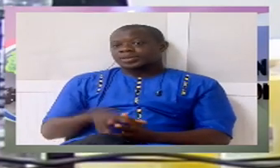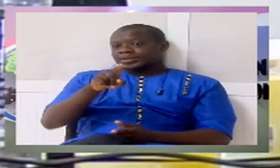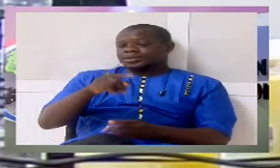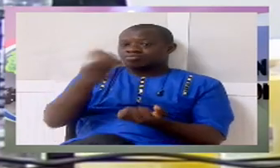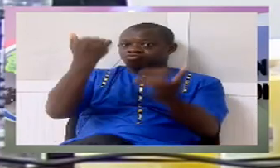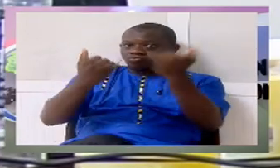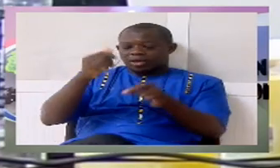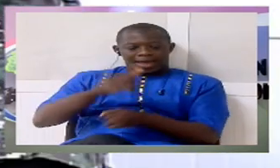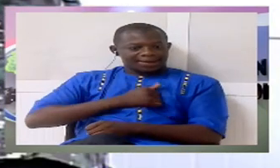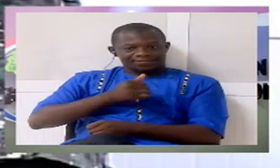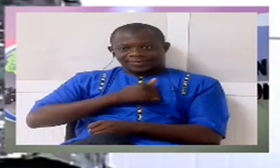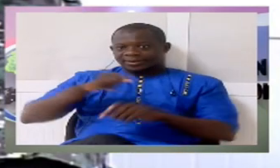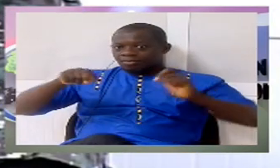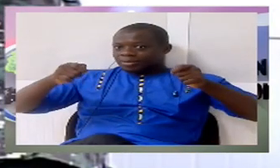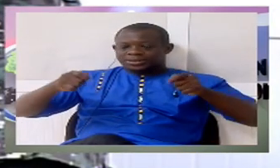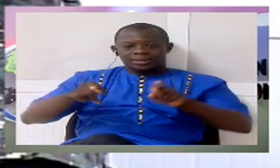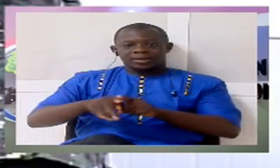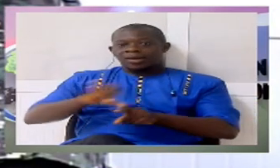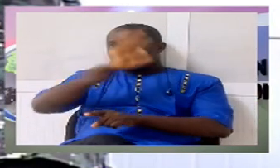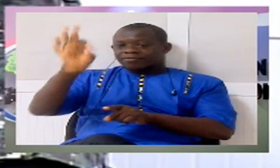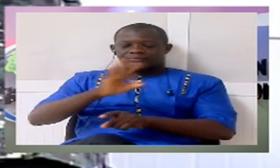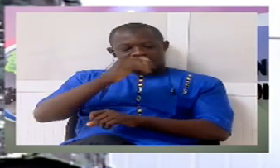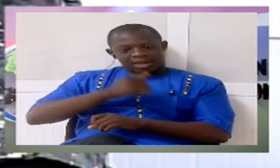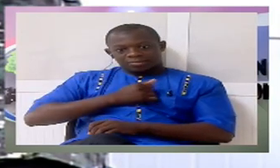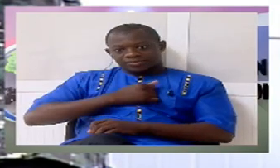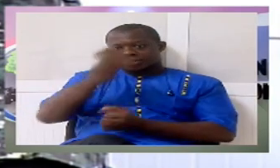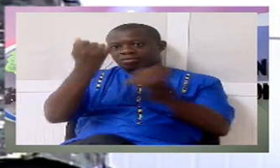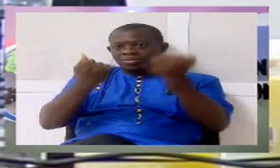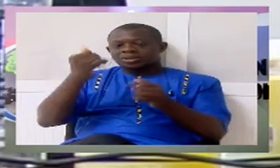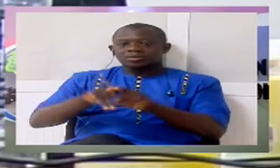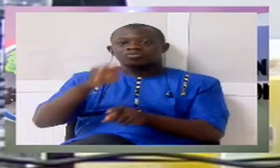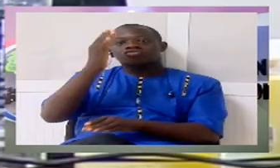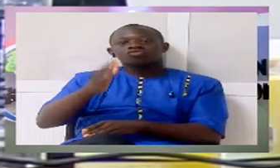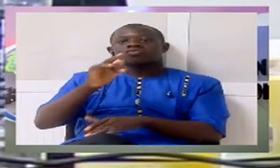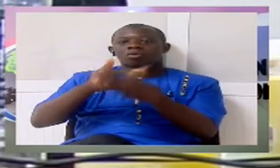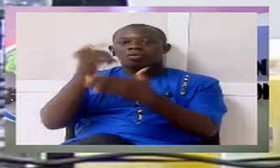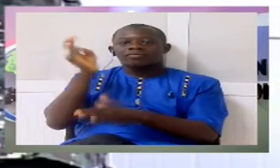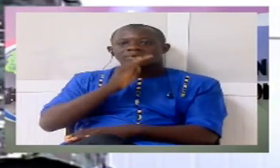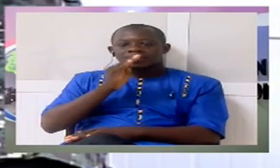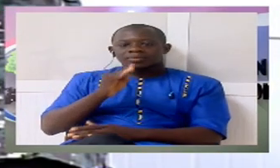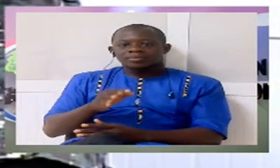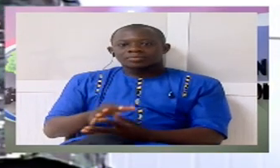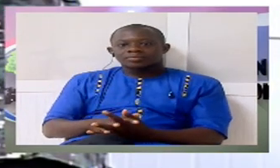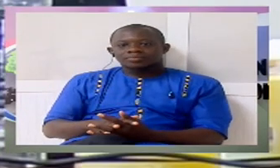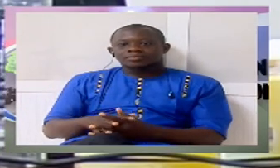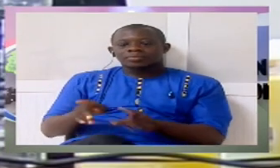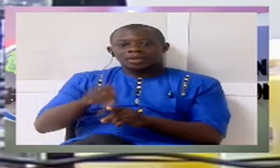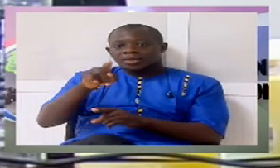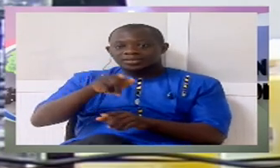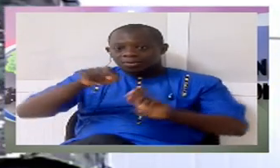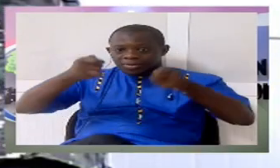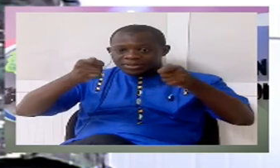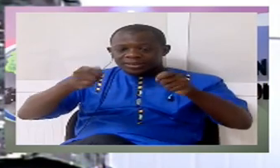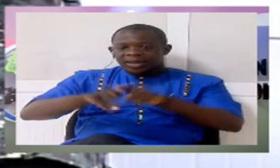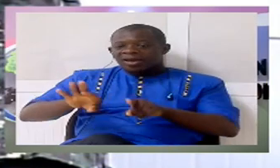of machine, isn't it? Lolu machine bu rak lu la dé. True or false? Digala wala deed? Machine bu rak lu la. It